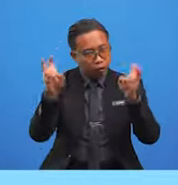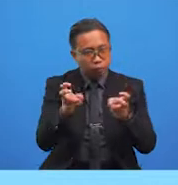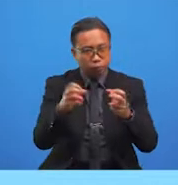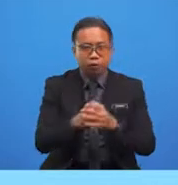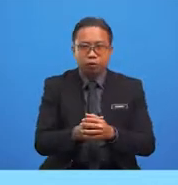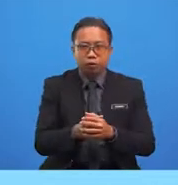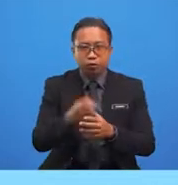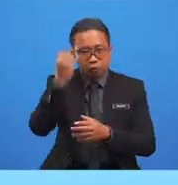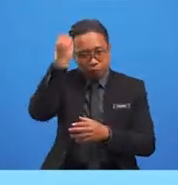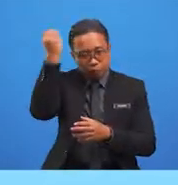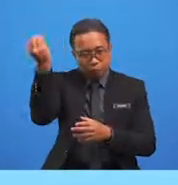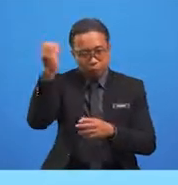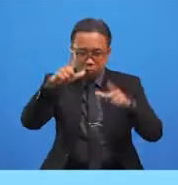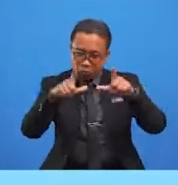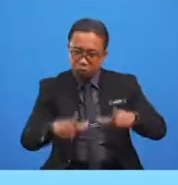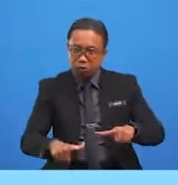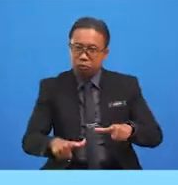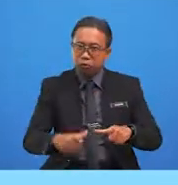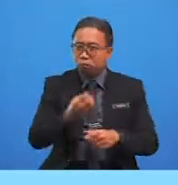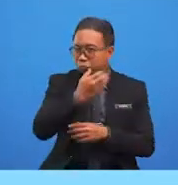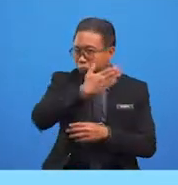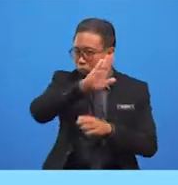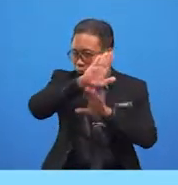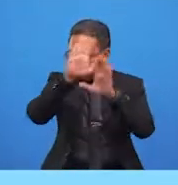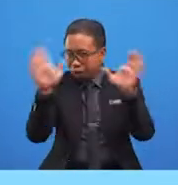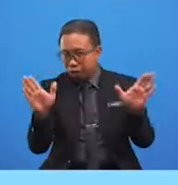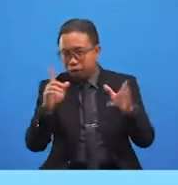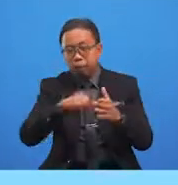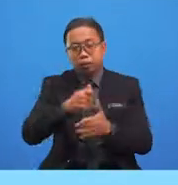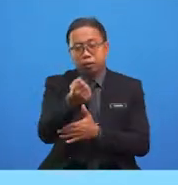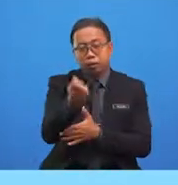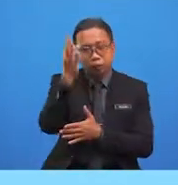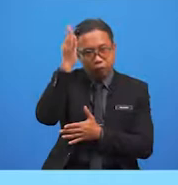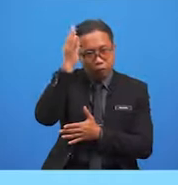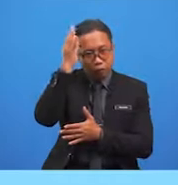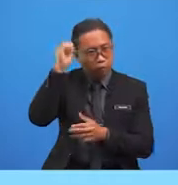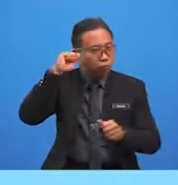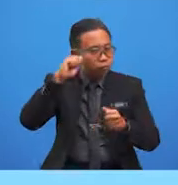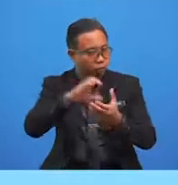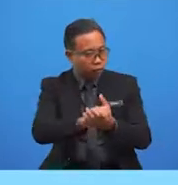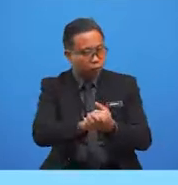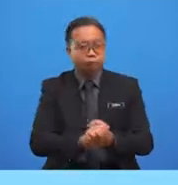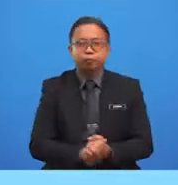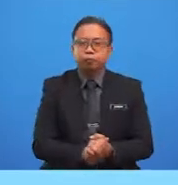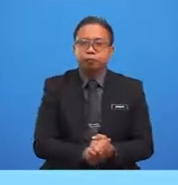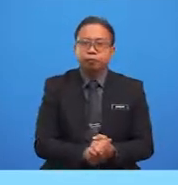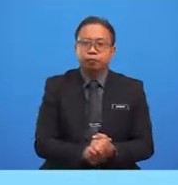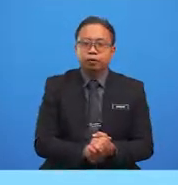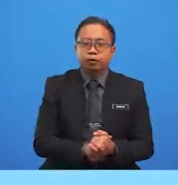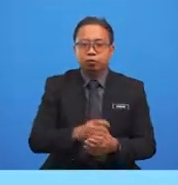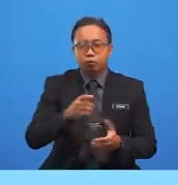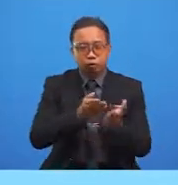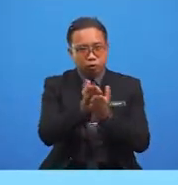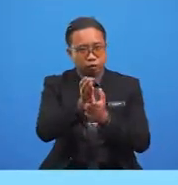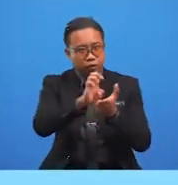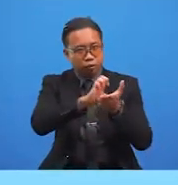opinion should be stated clearly by writing what you think or believe. Throughout the essay, you